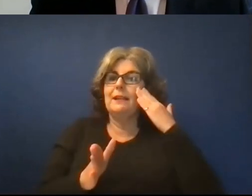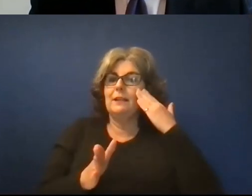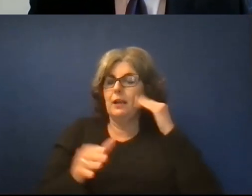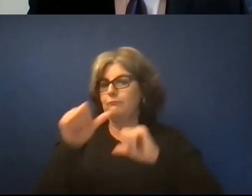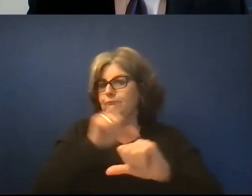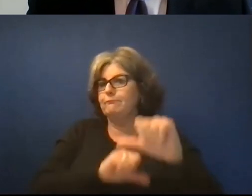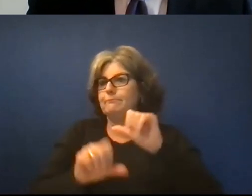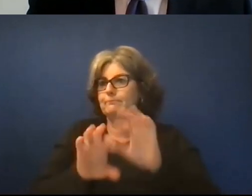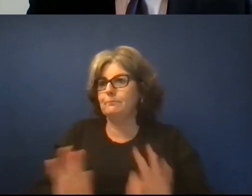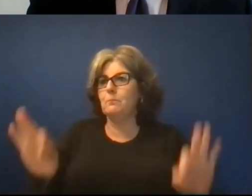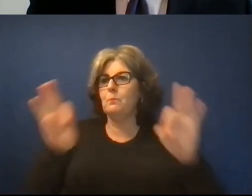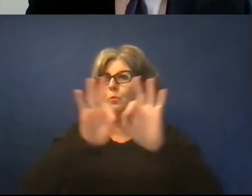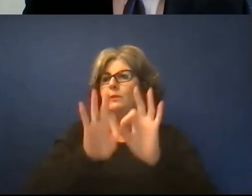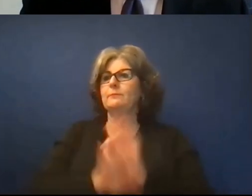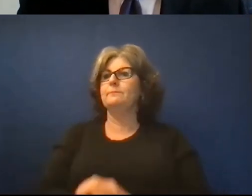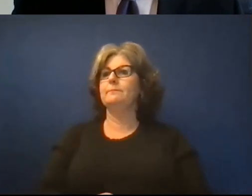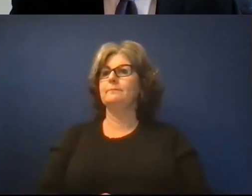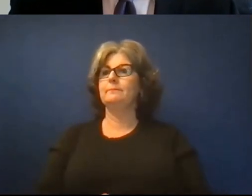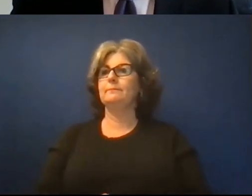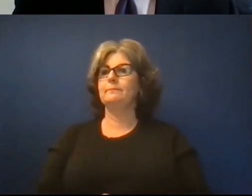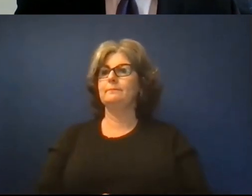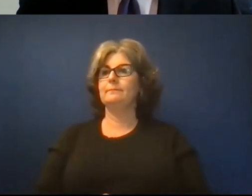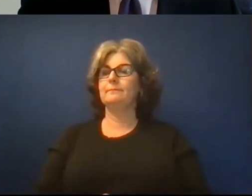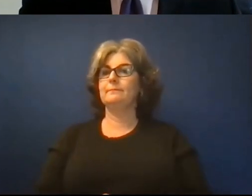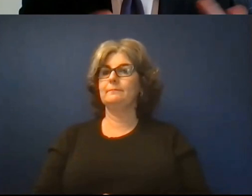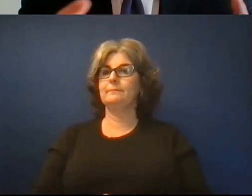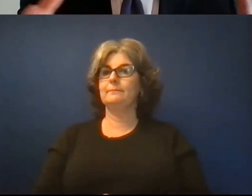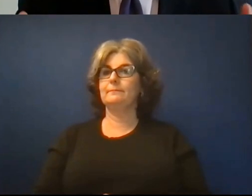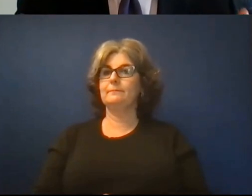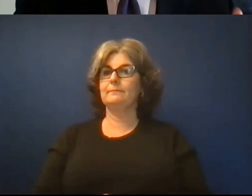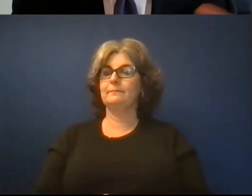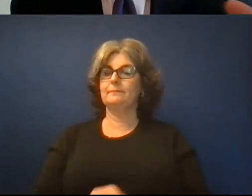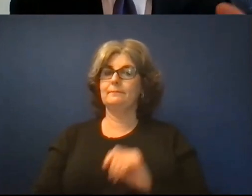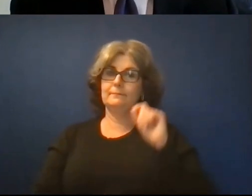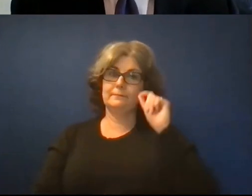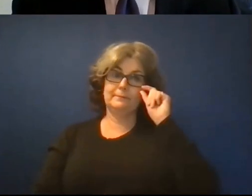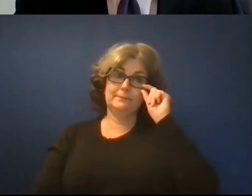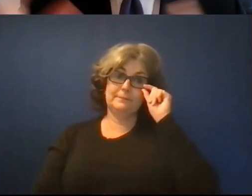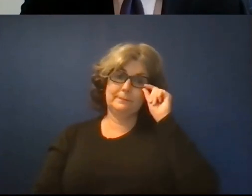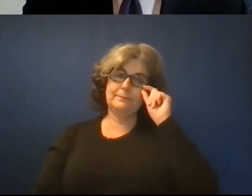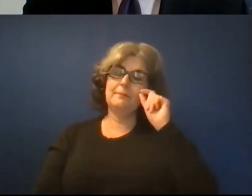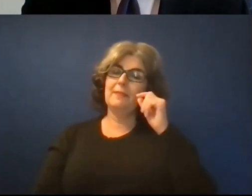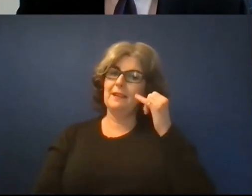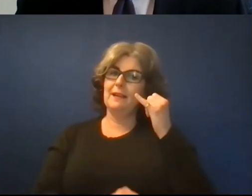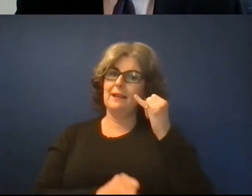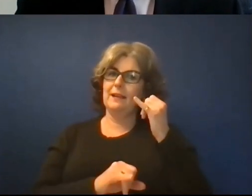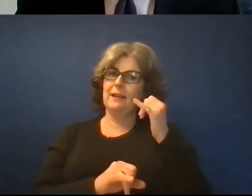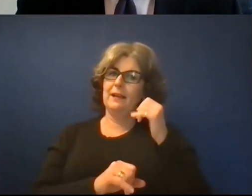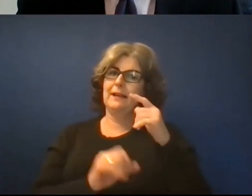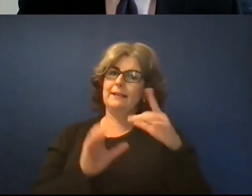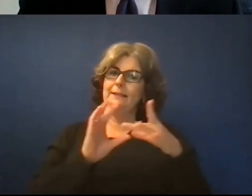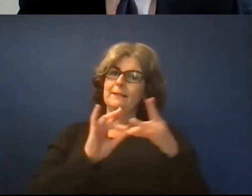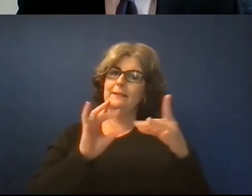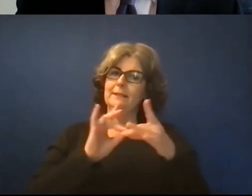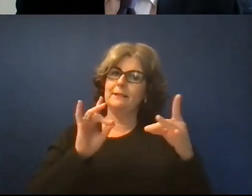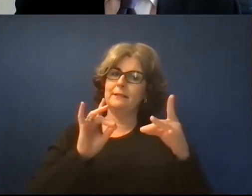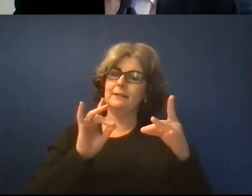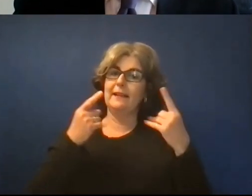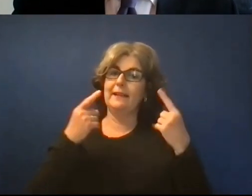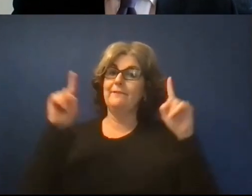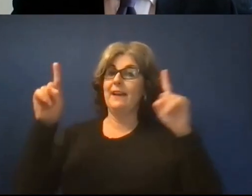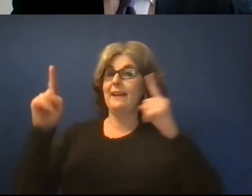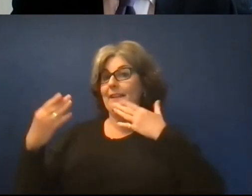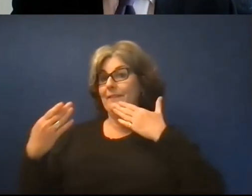is important. Thank you very much. I want to have sort of a wrap-up question for both of you, and then I want to share with students an effective thank